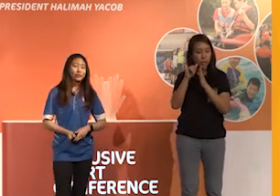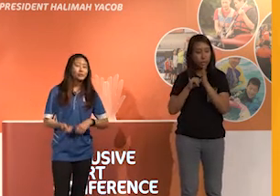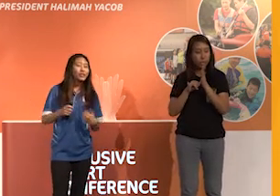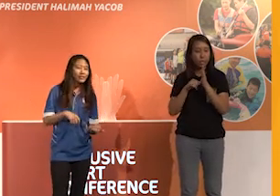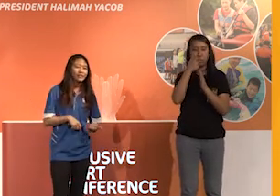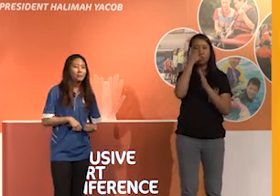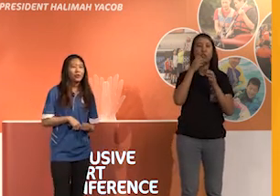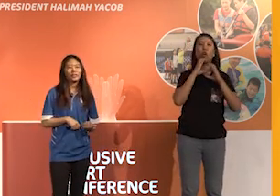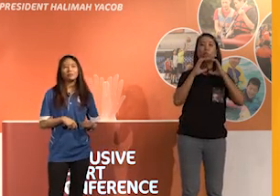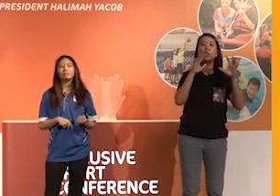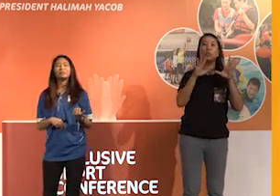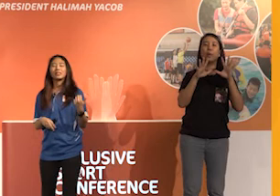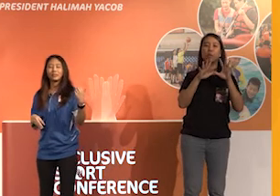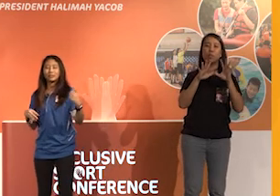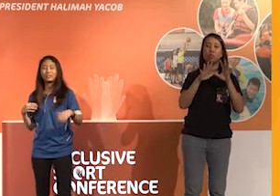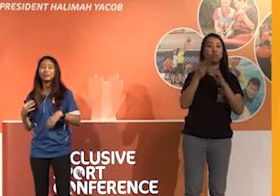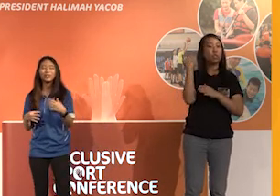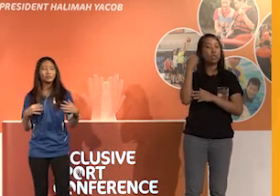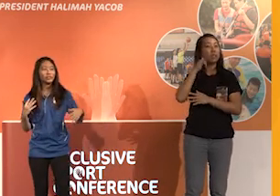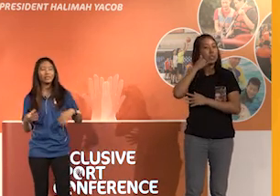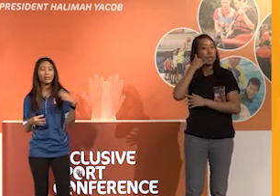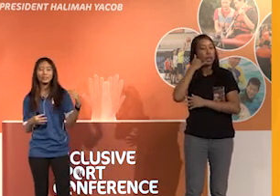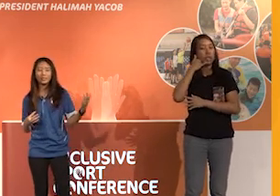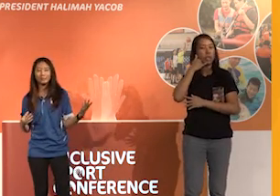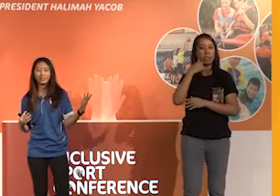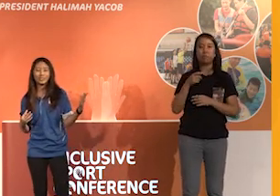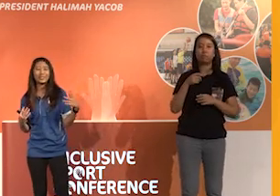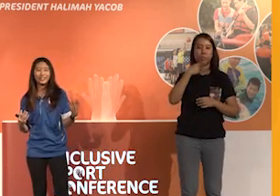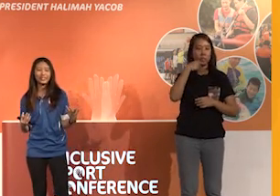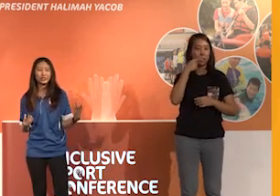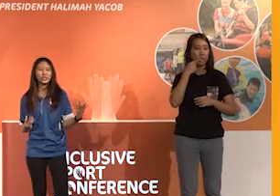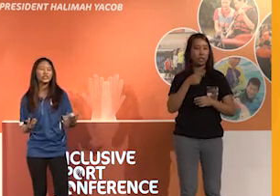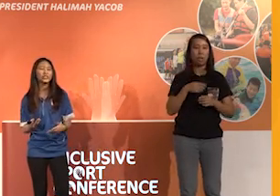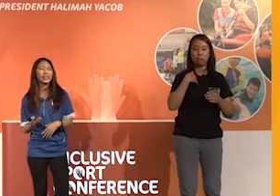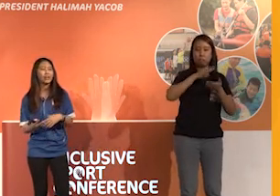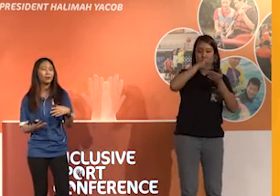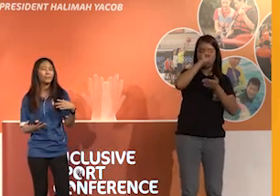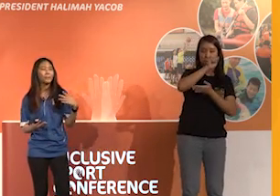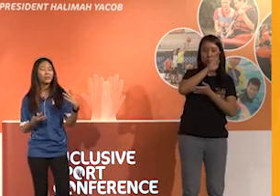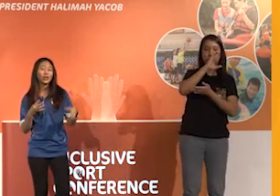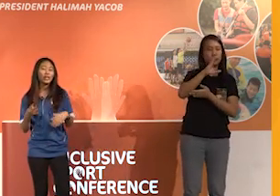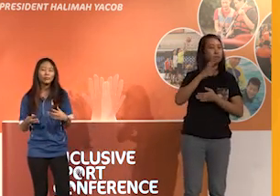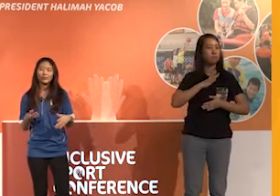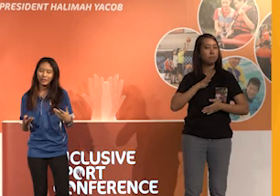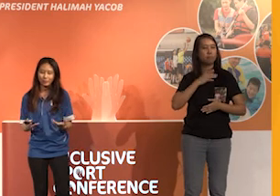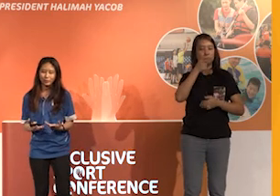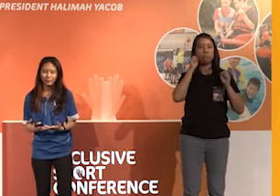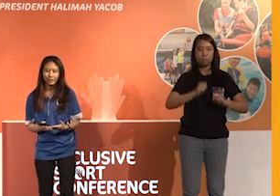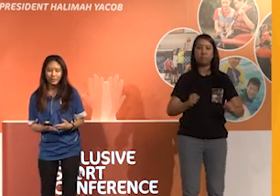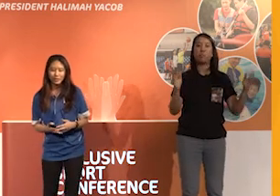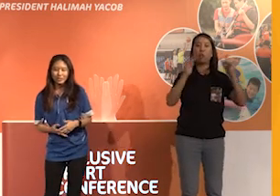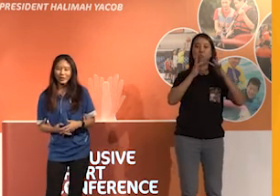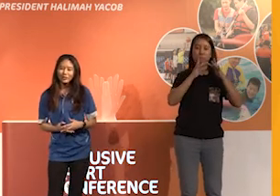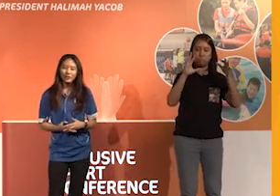has mentioned earlier about it's okay to learn ABC because it's easier to actually connect with other